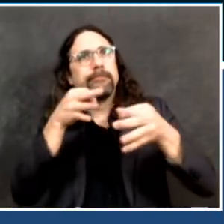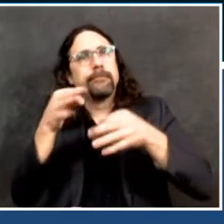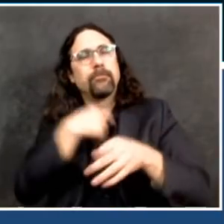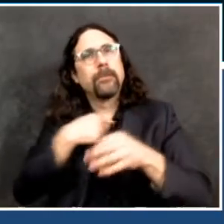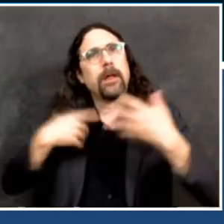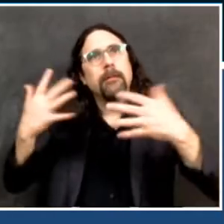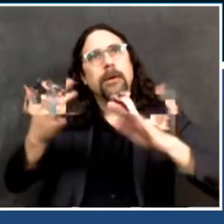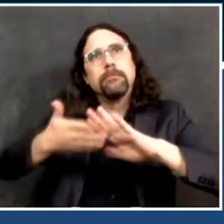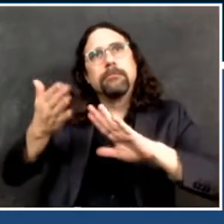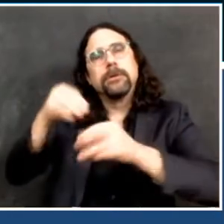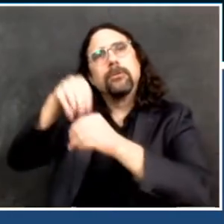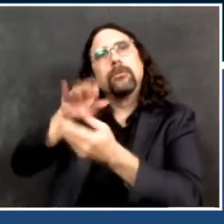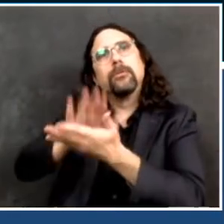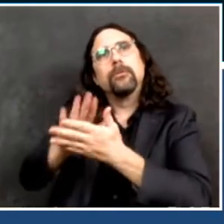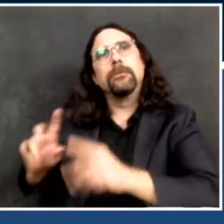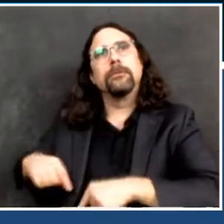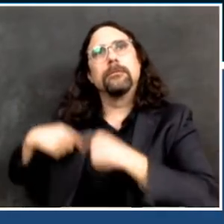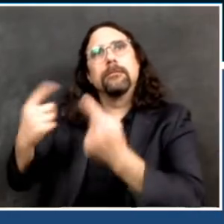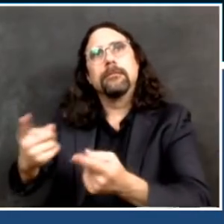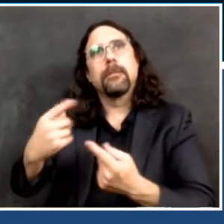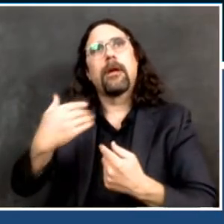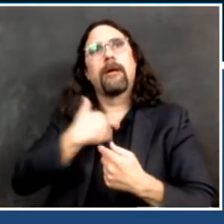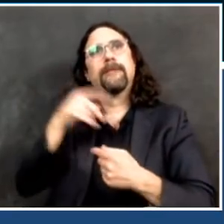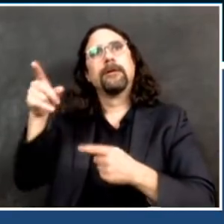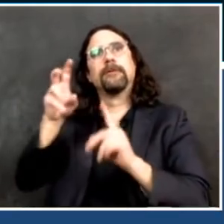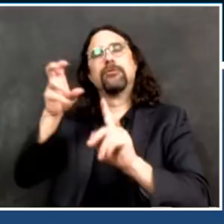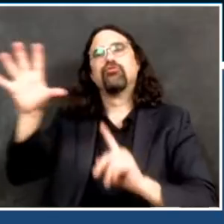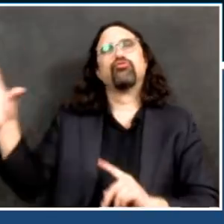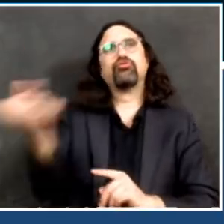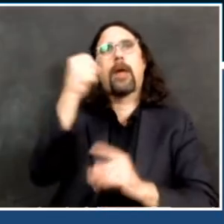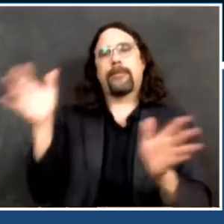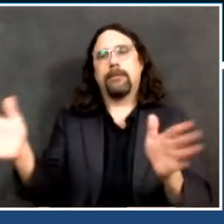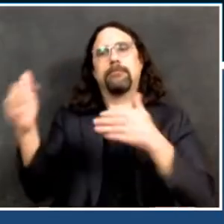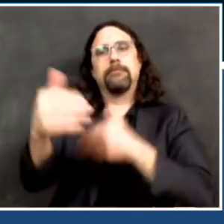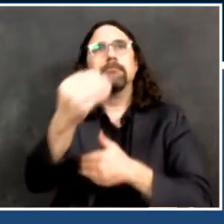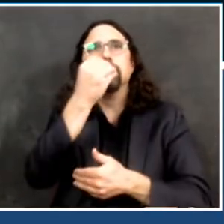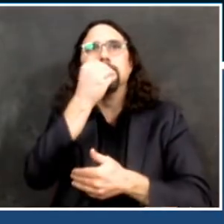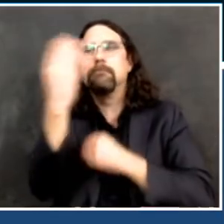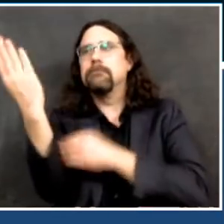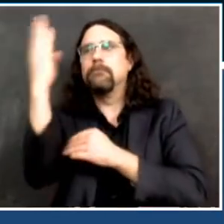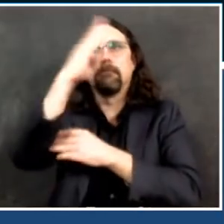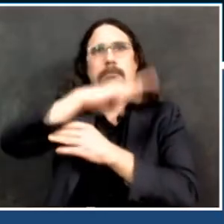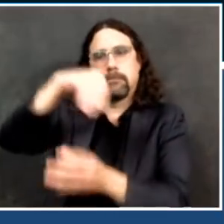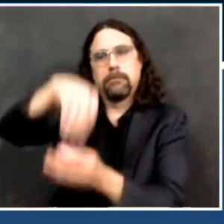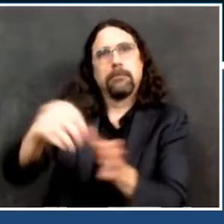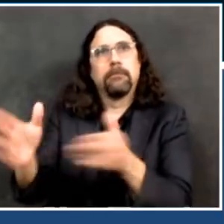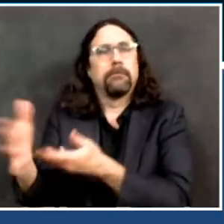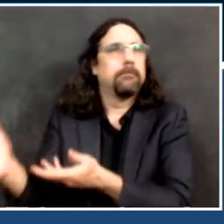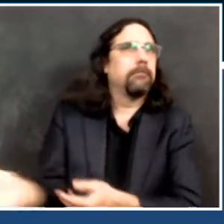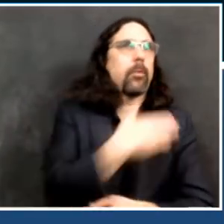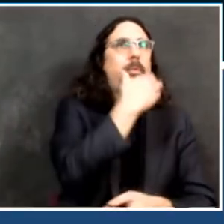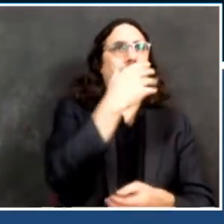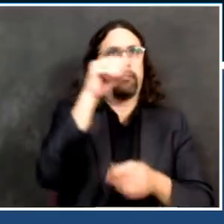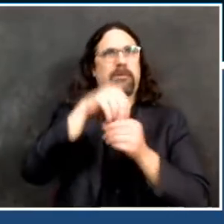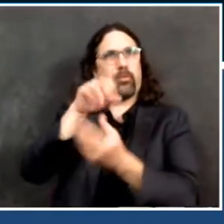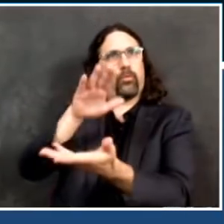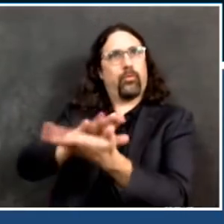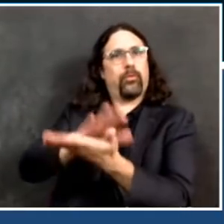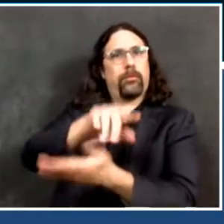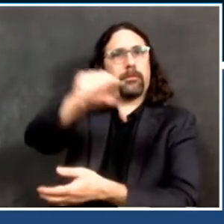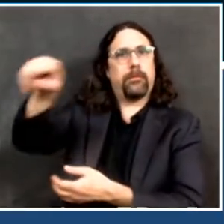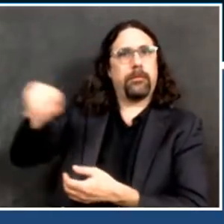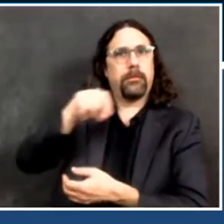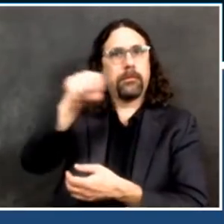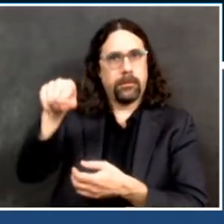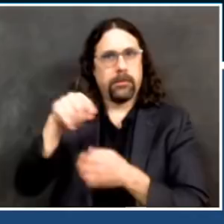have been served at those schools, and they are now serving over 250,000 meals daily. I want to really say thank